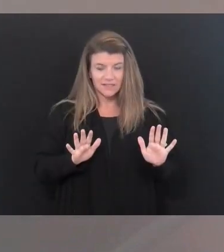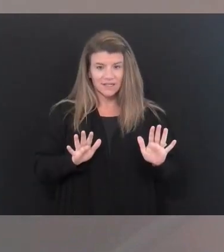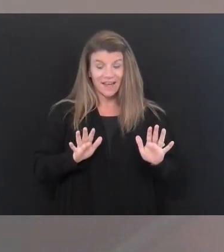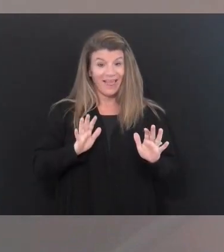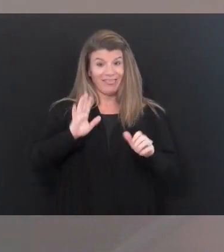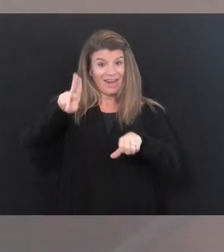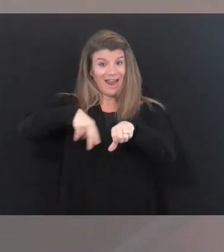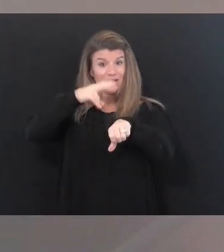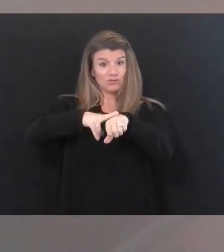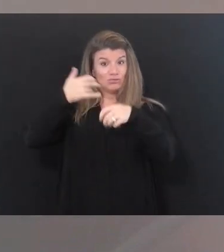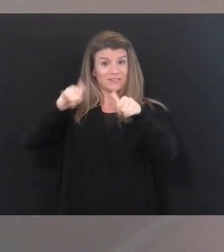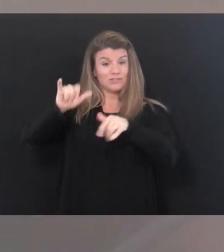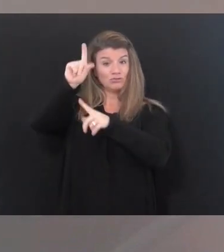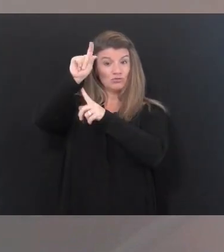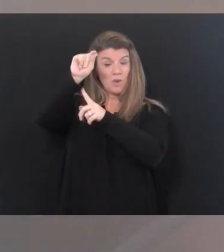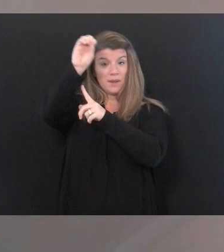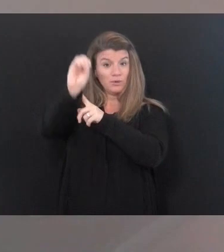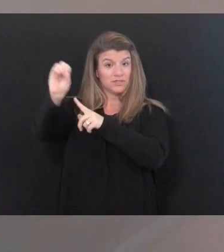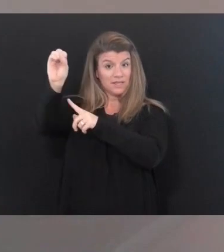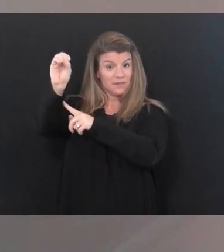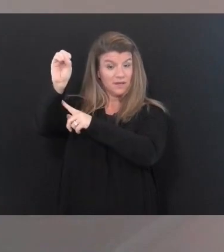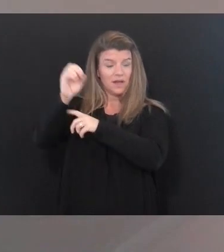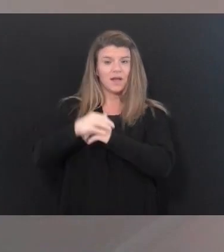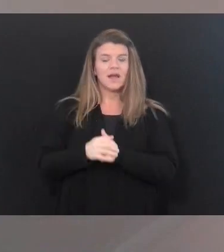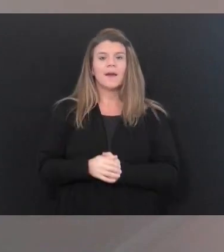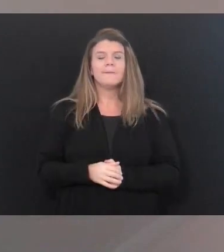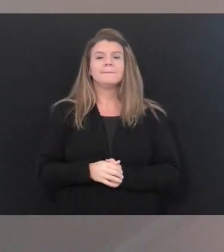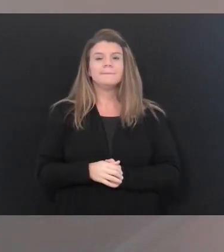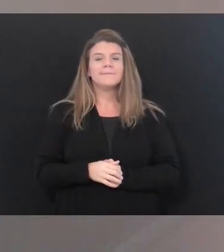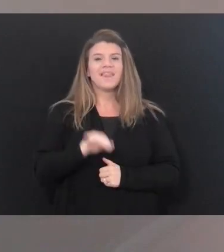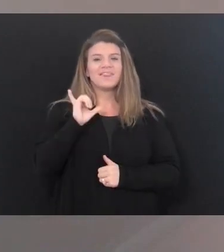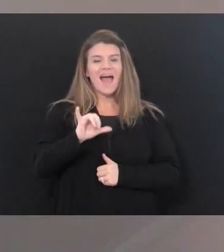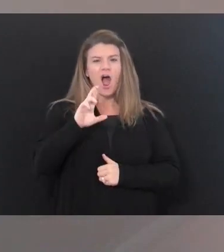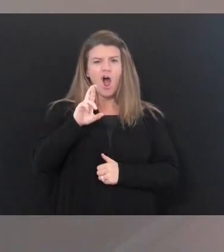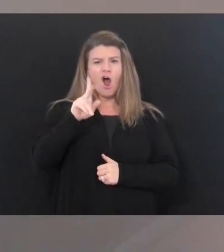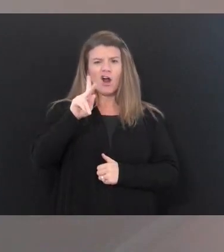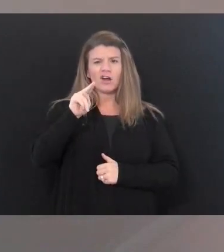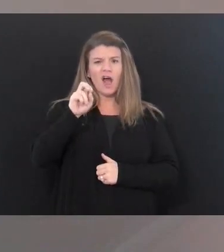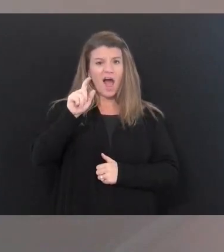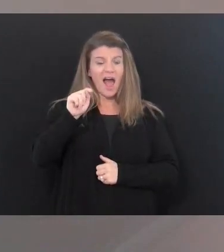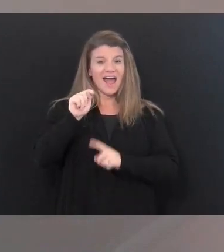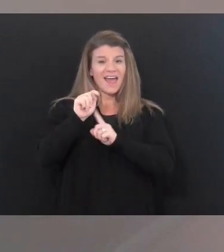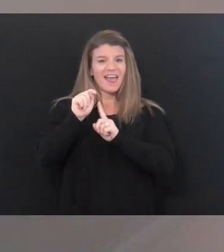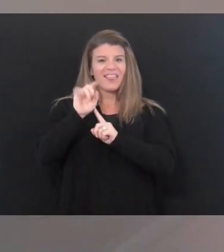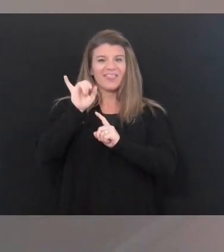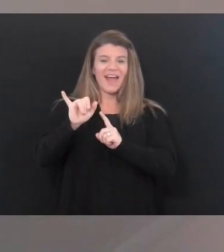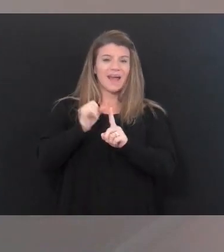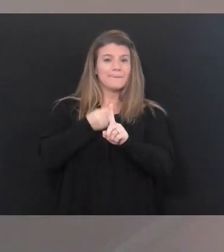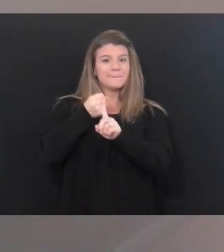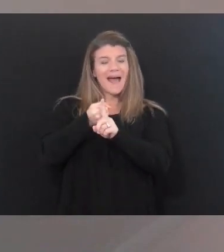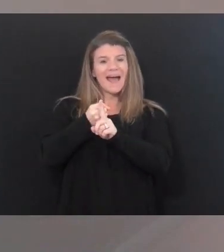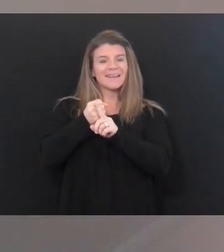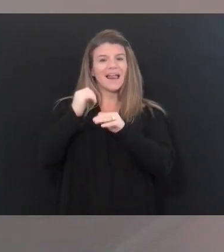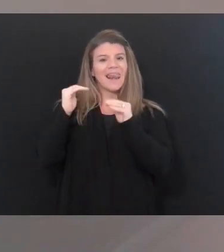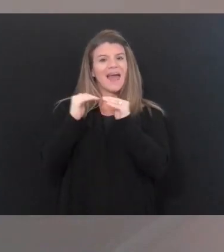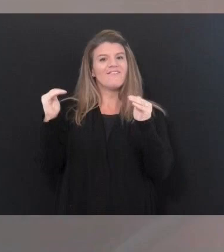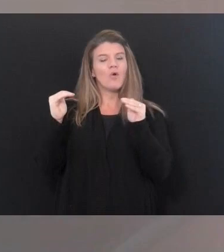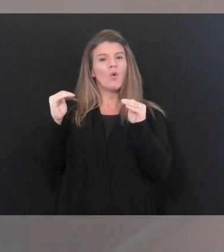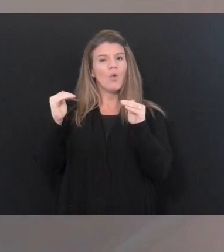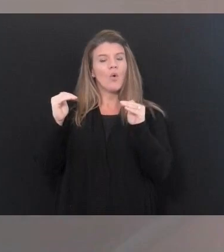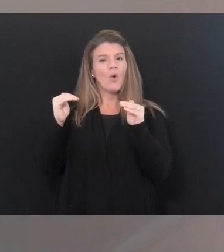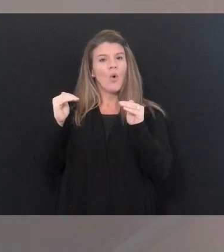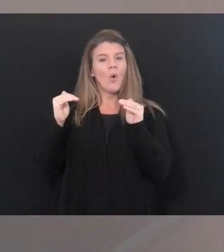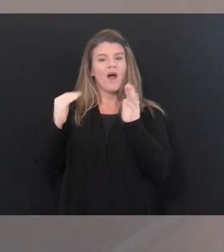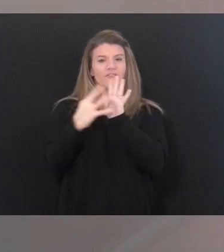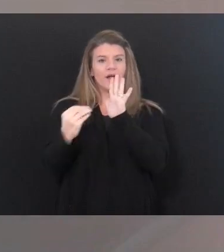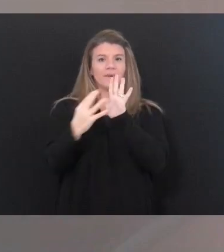around 20%, but also our R0, the level of infectivity of reproducibility, also has gone below 1